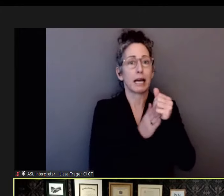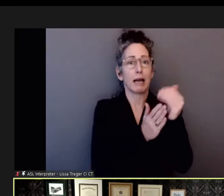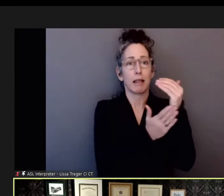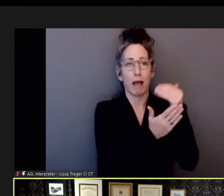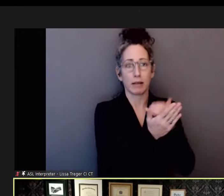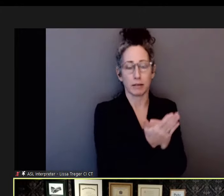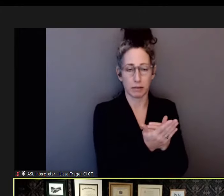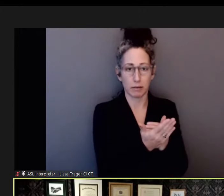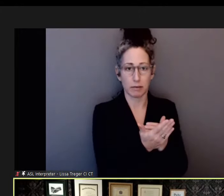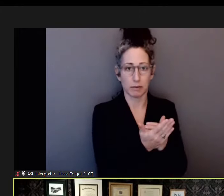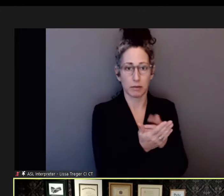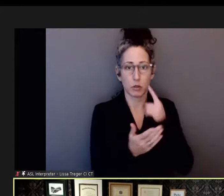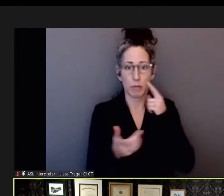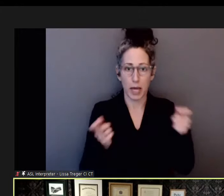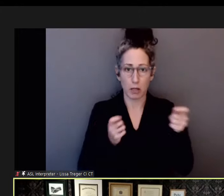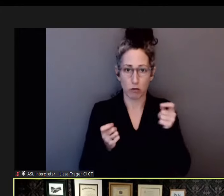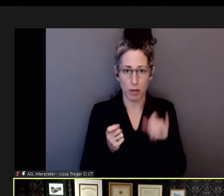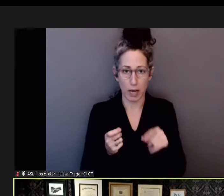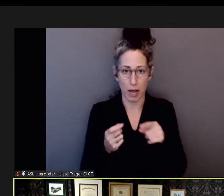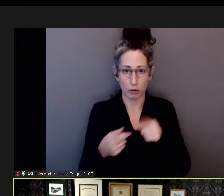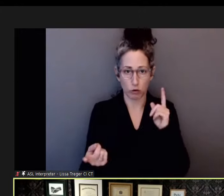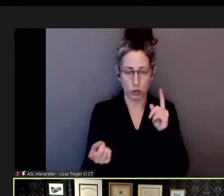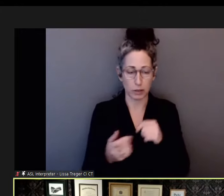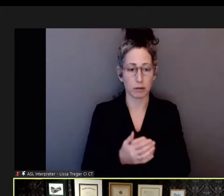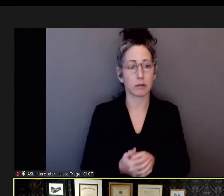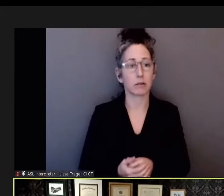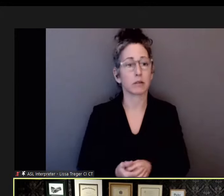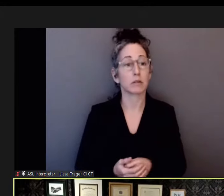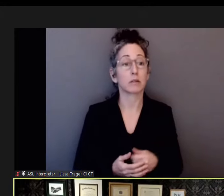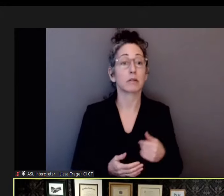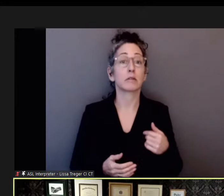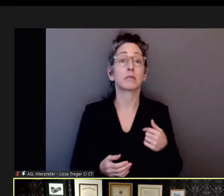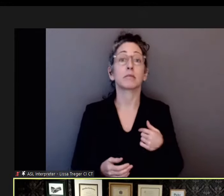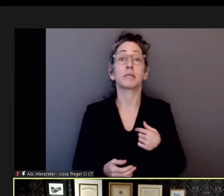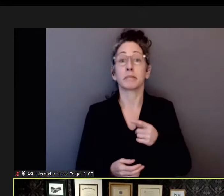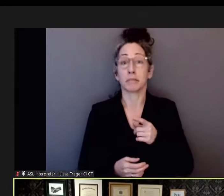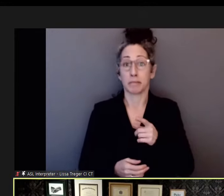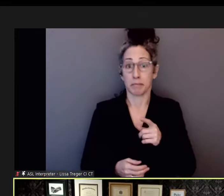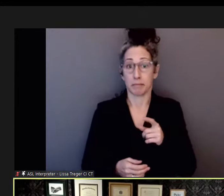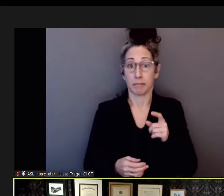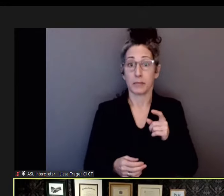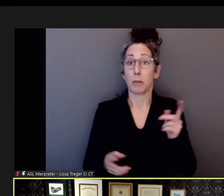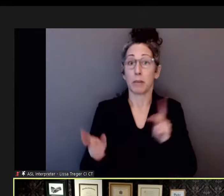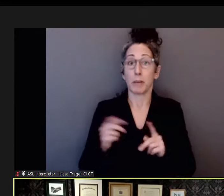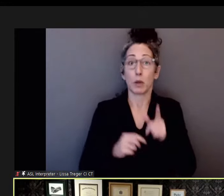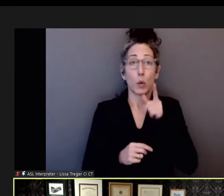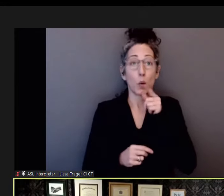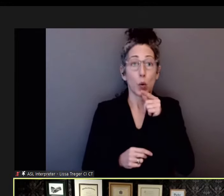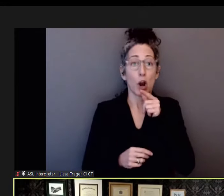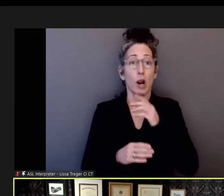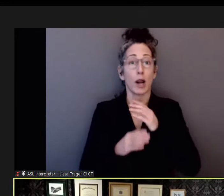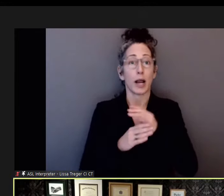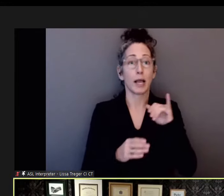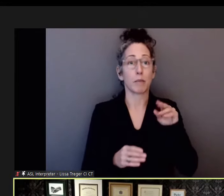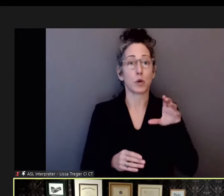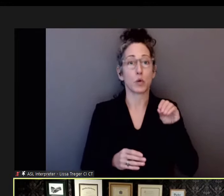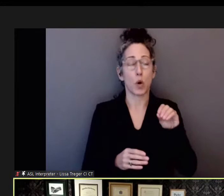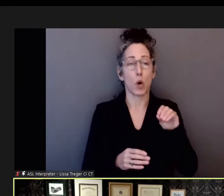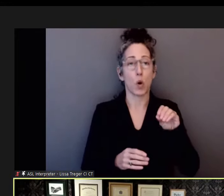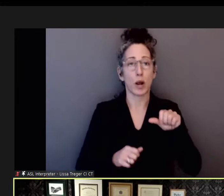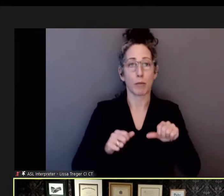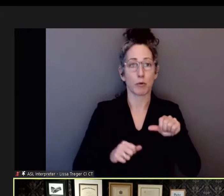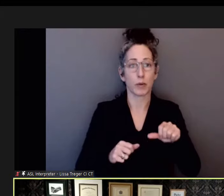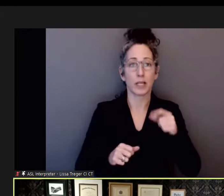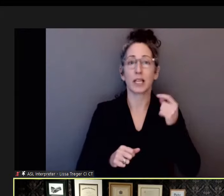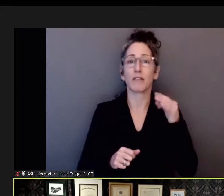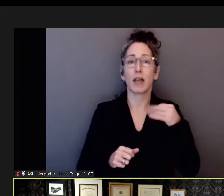the website shown here. I should mention that people who are immunocompromised, including individuals who are receiving immunosuppressive